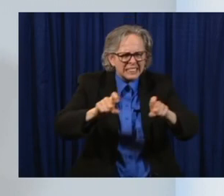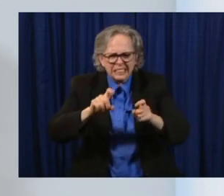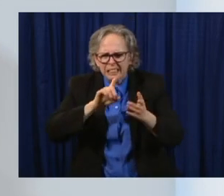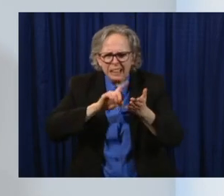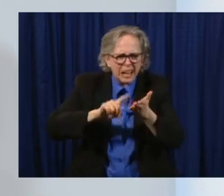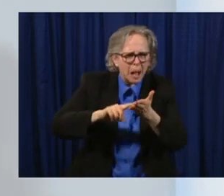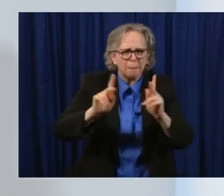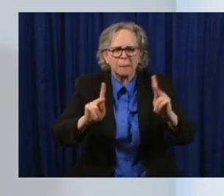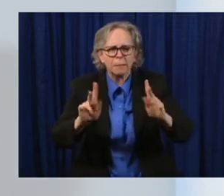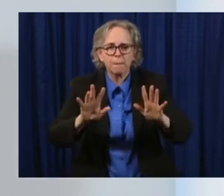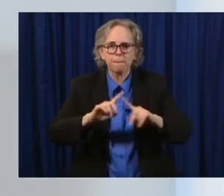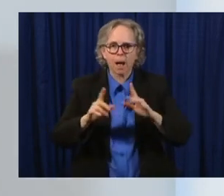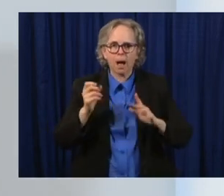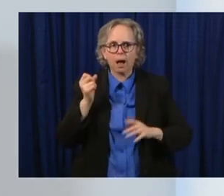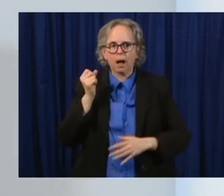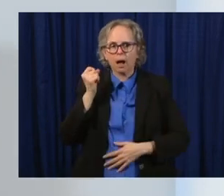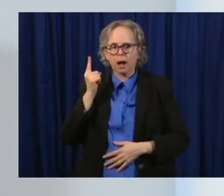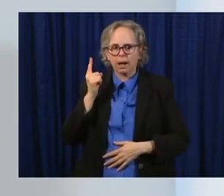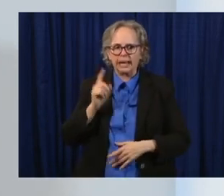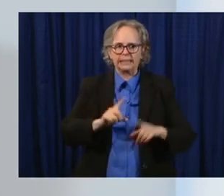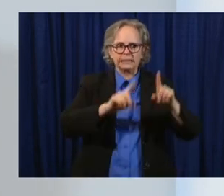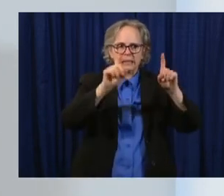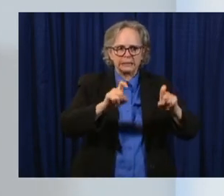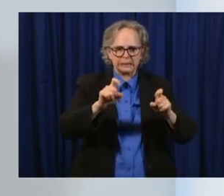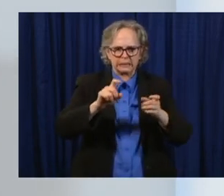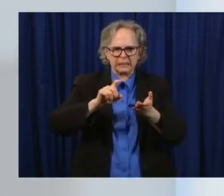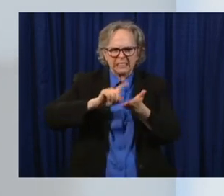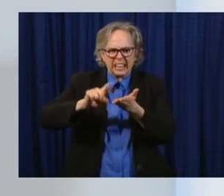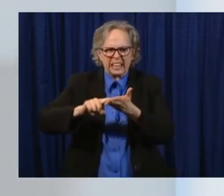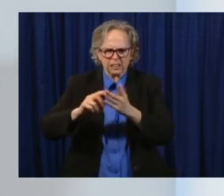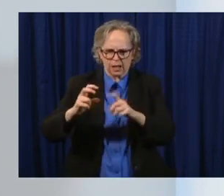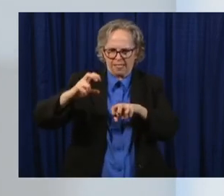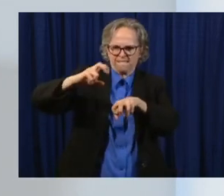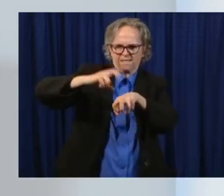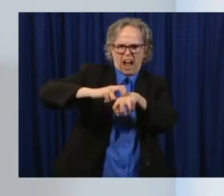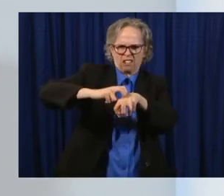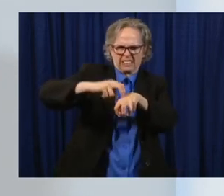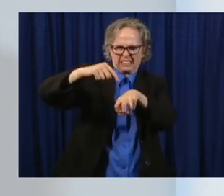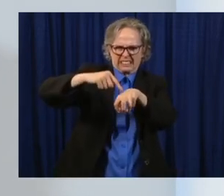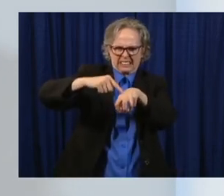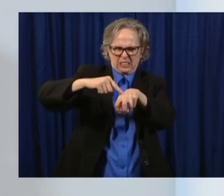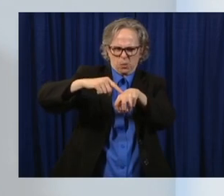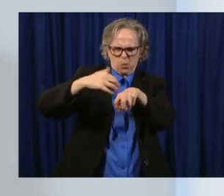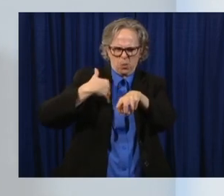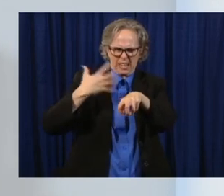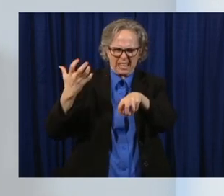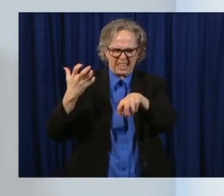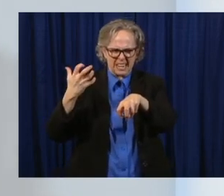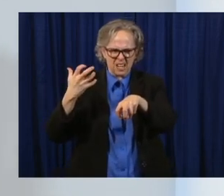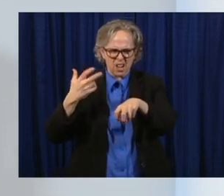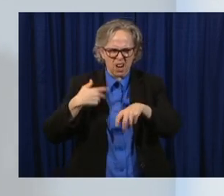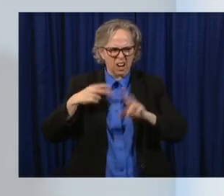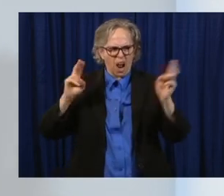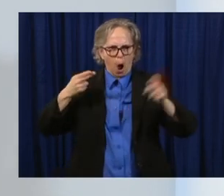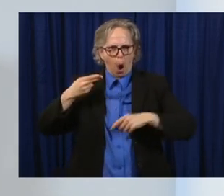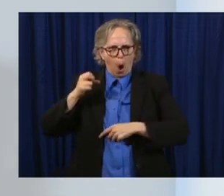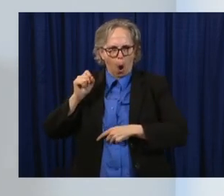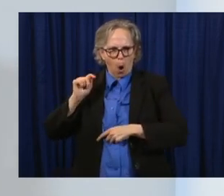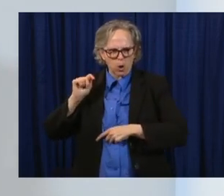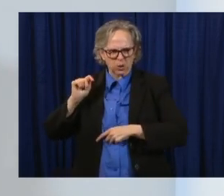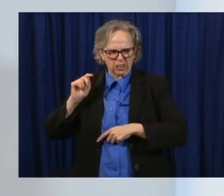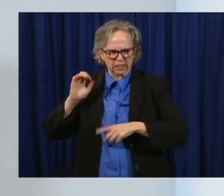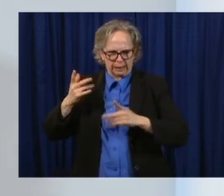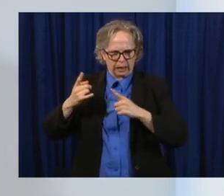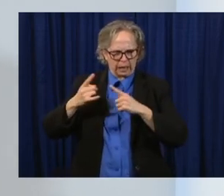track down the coronavirus. That's, we are its hosts, and that's the only way we can find it. And it is